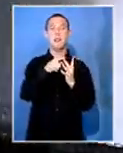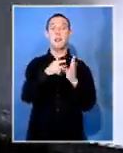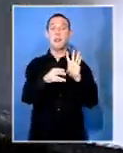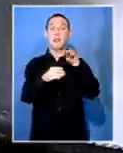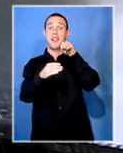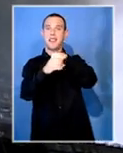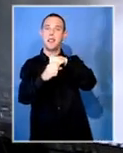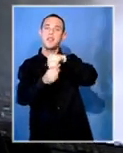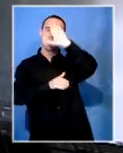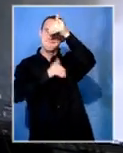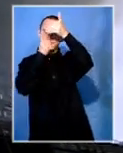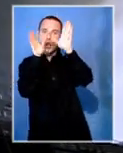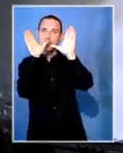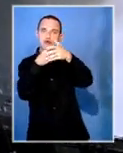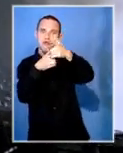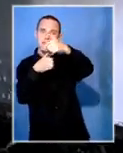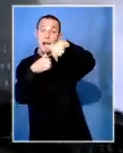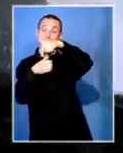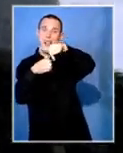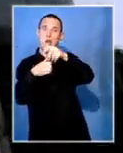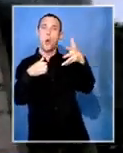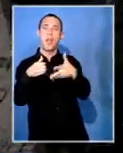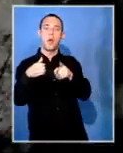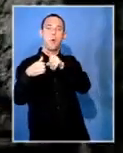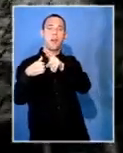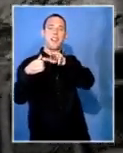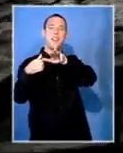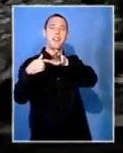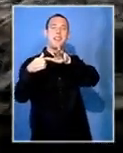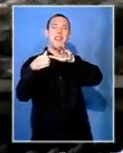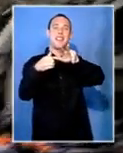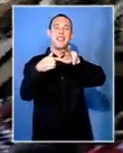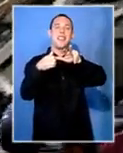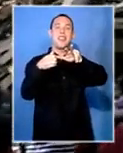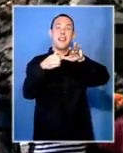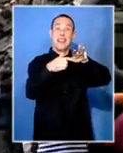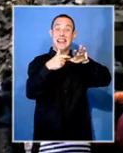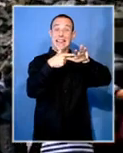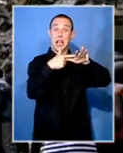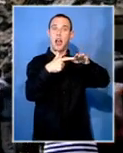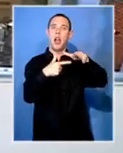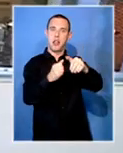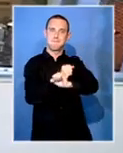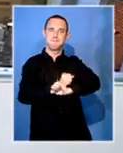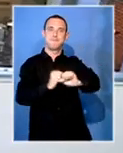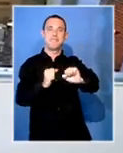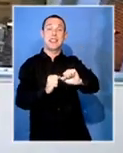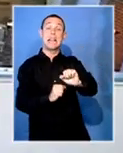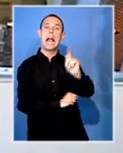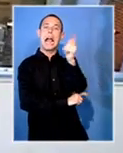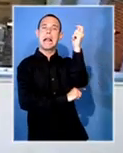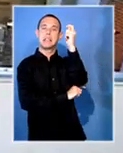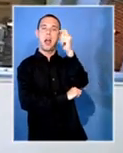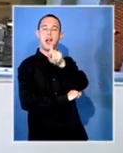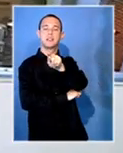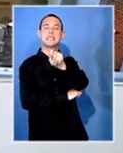cell and is also believed to have been among the planners of the 1998 U.S. embassy bombings in Kenya and Tanzania. At least two